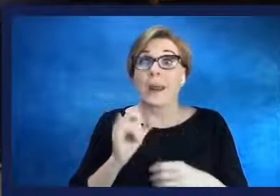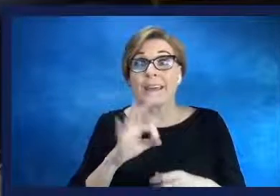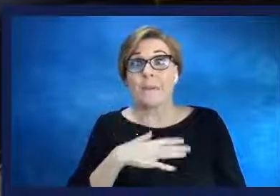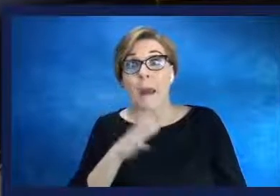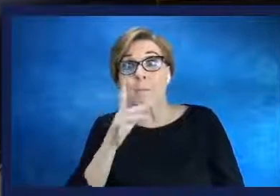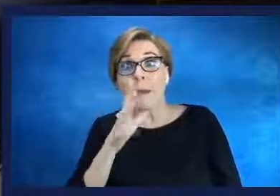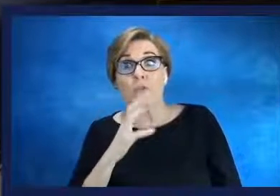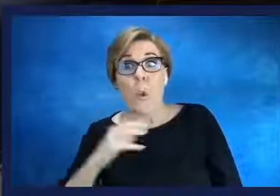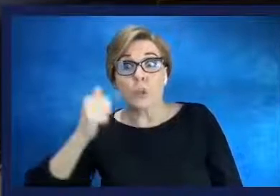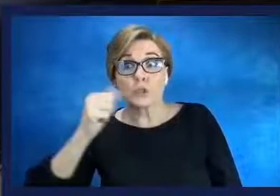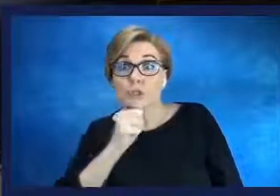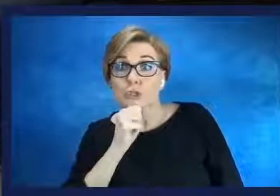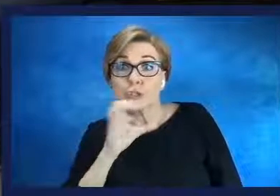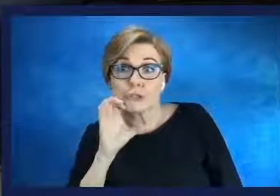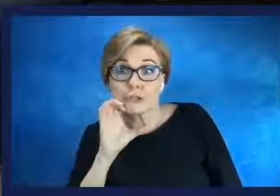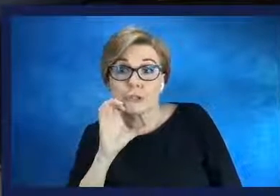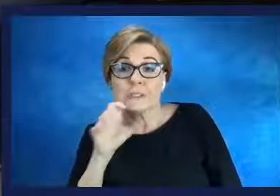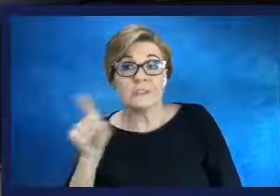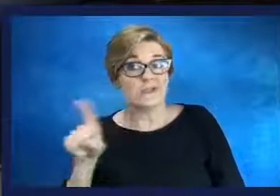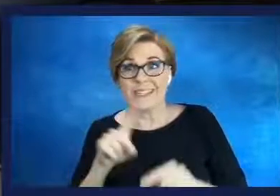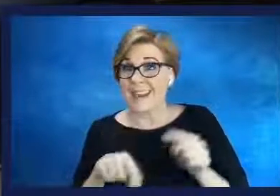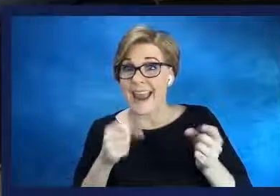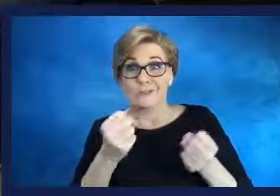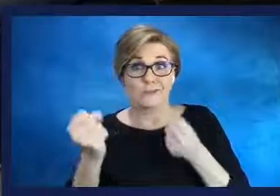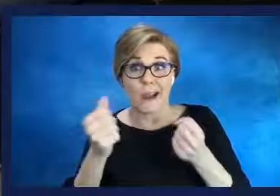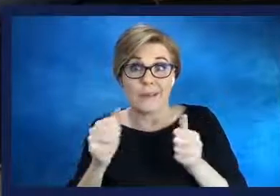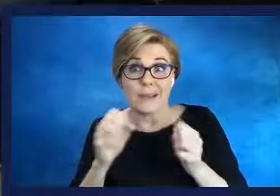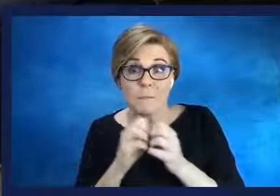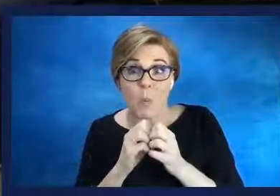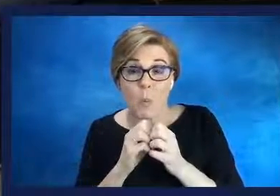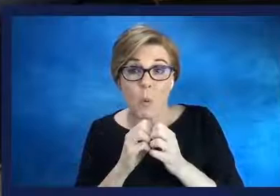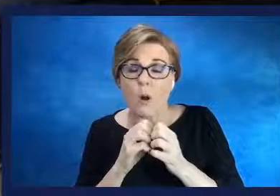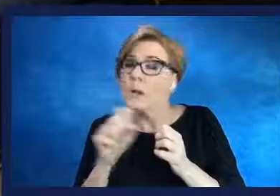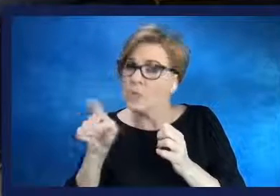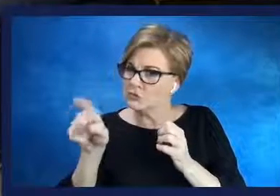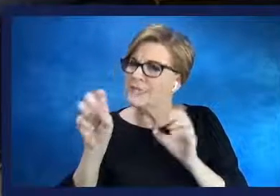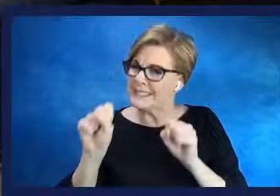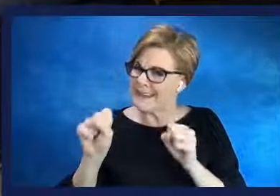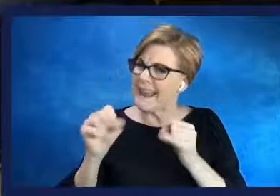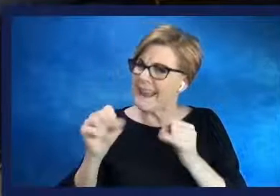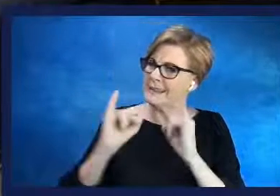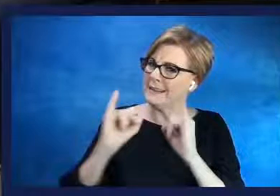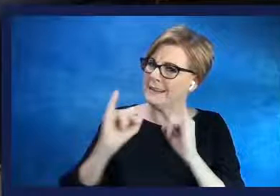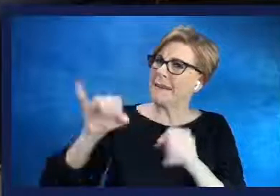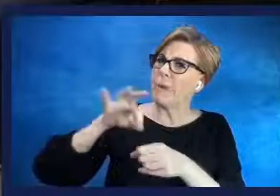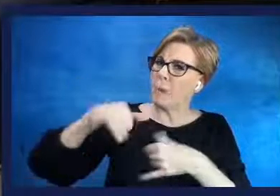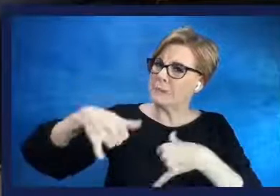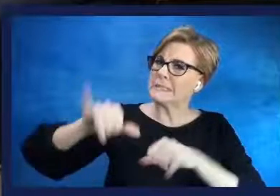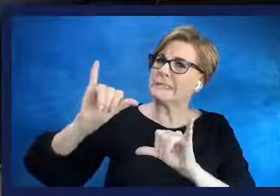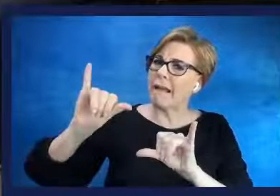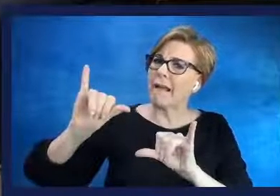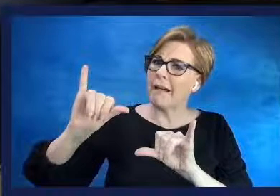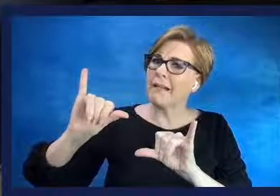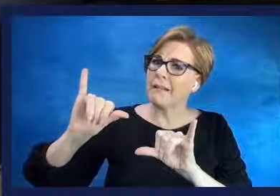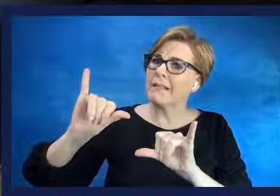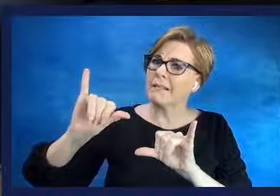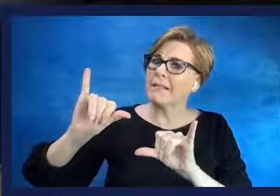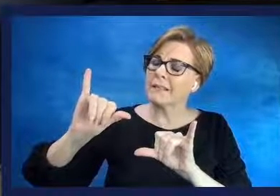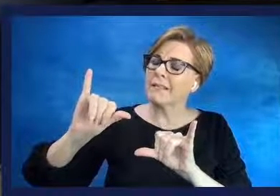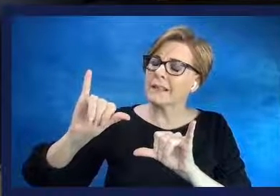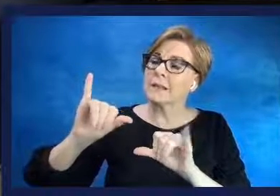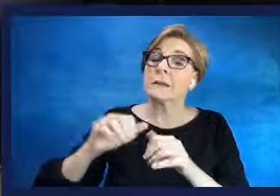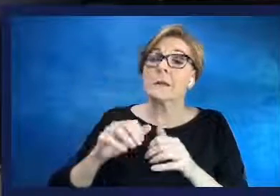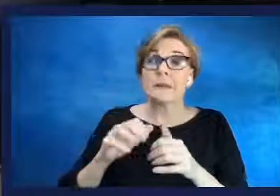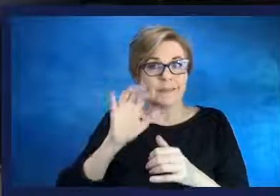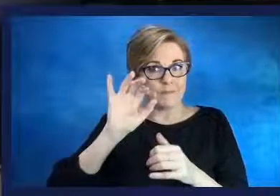she doesn't drive anymore, but that doesn't mean that she can't vote independently. So that's where probably the largest percentage of our mail-out